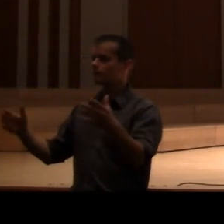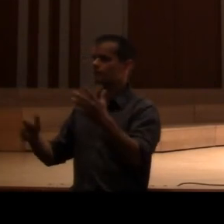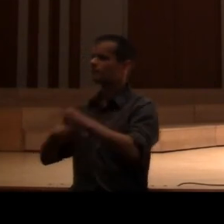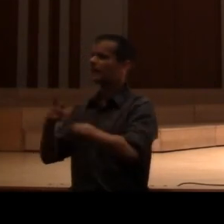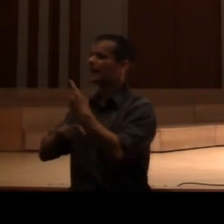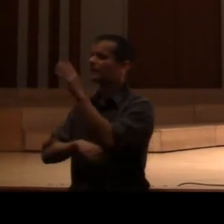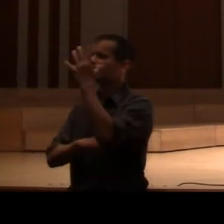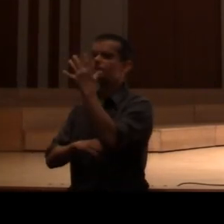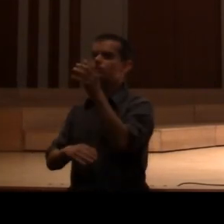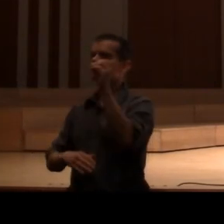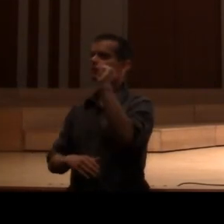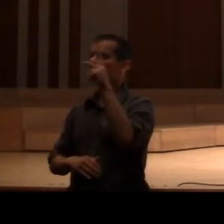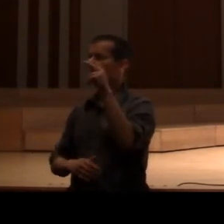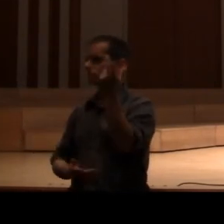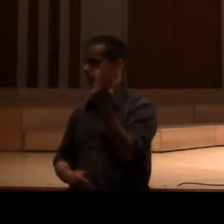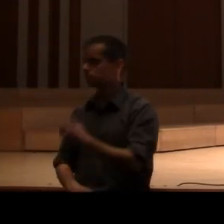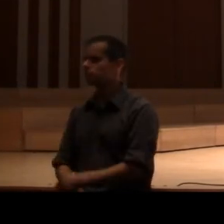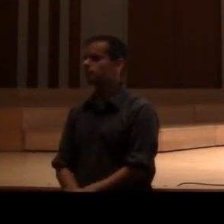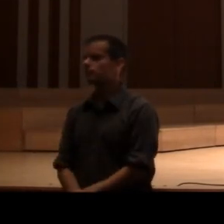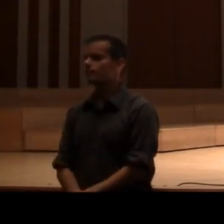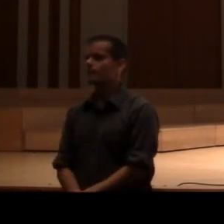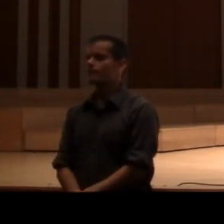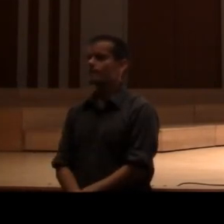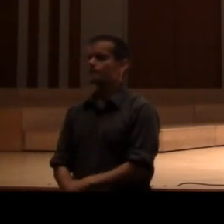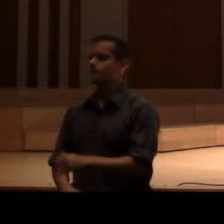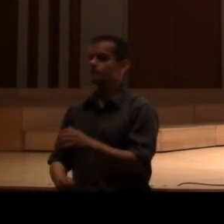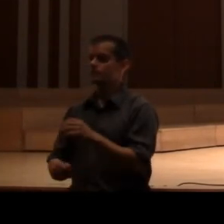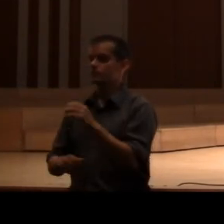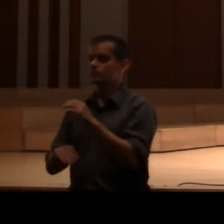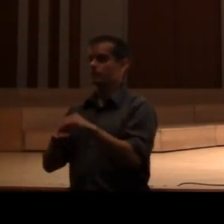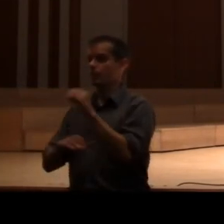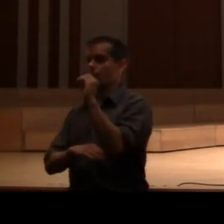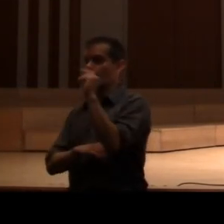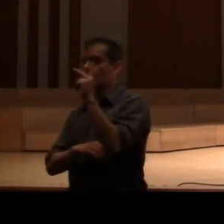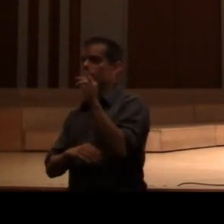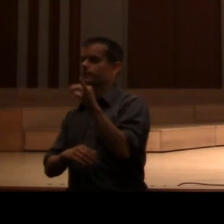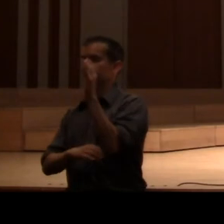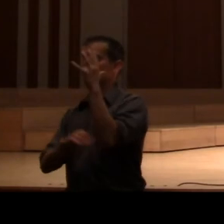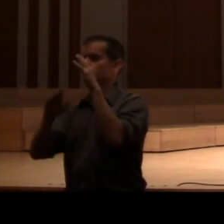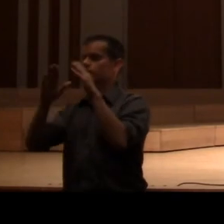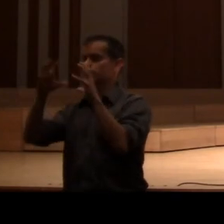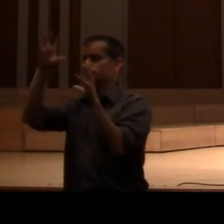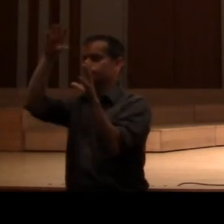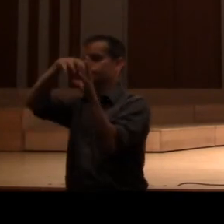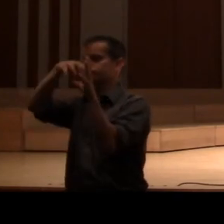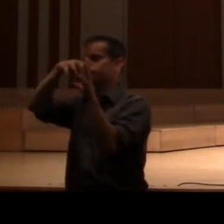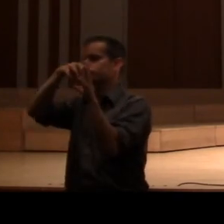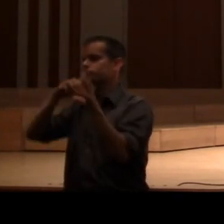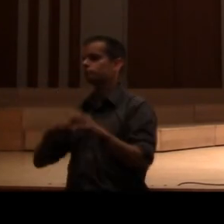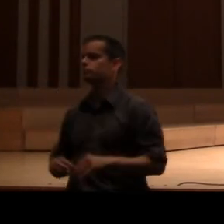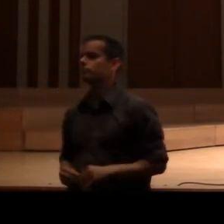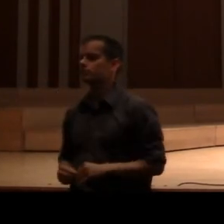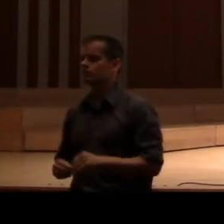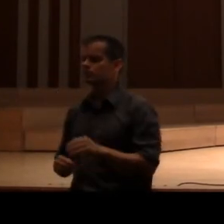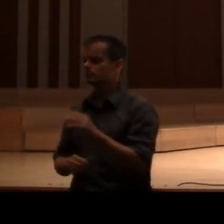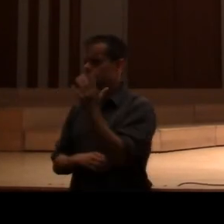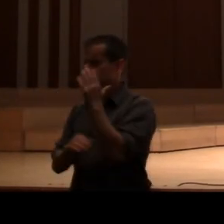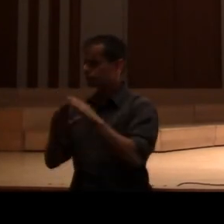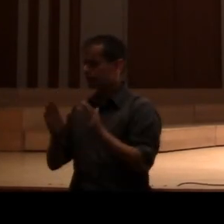Oak. Oak is the treehouse. Okay, This dream is supposed to be two.